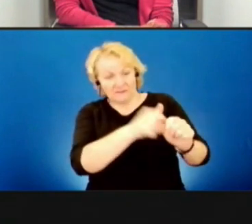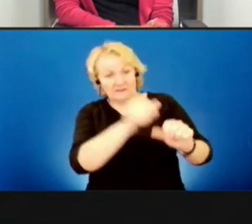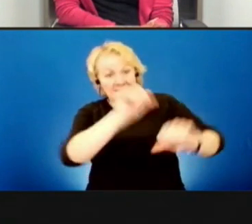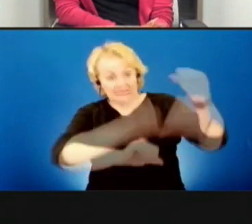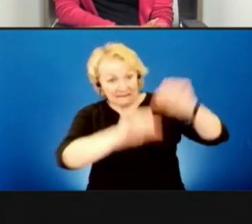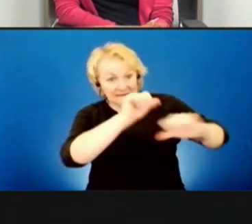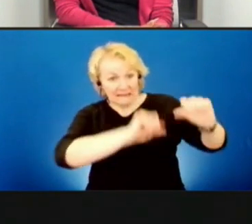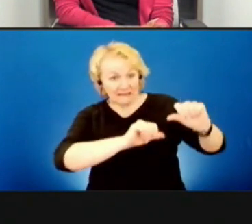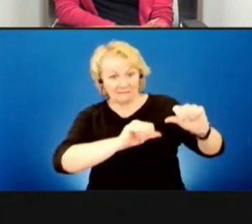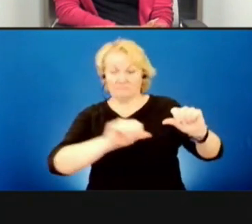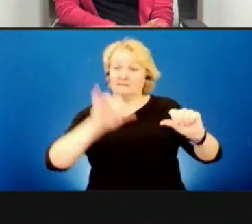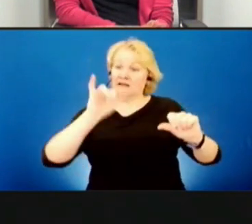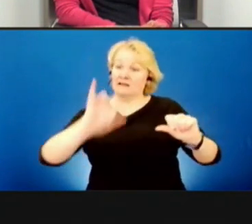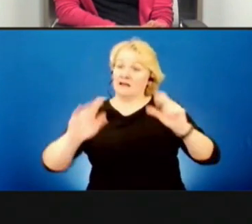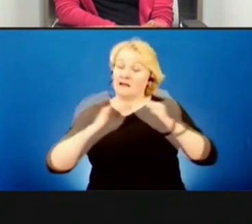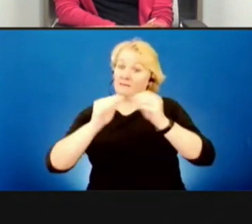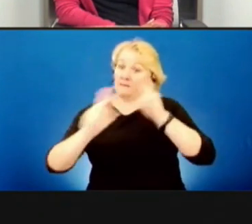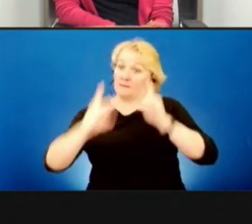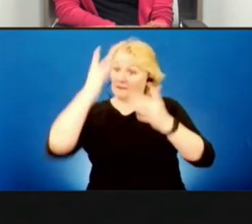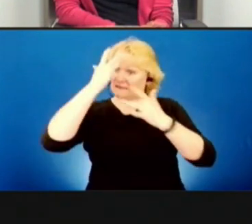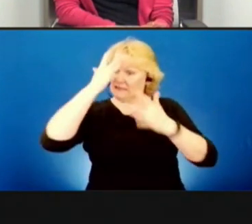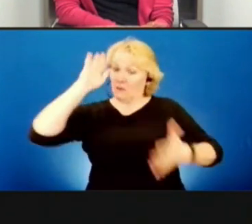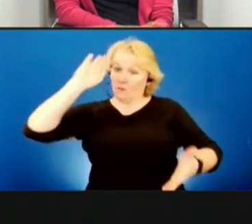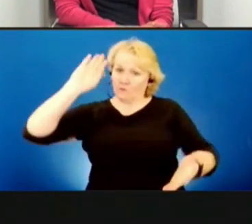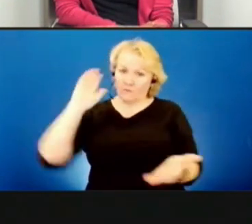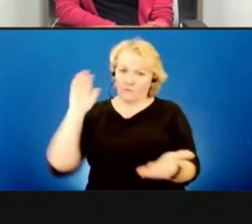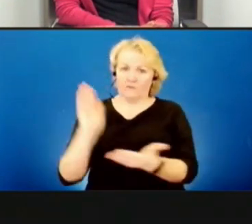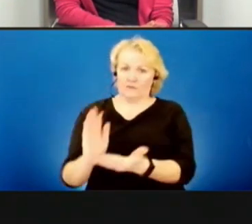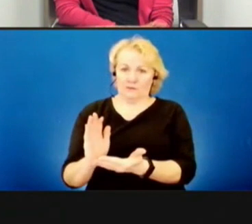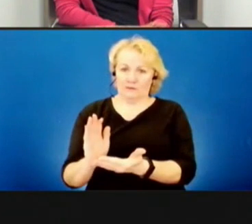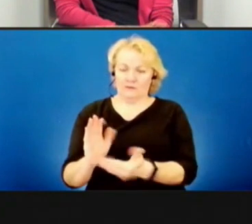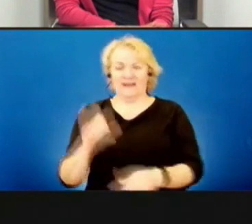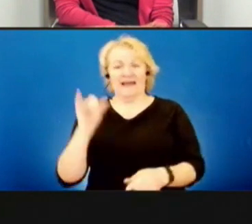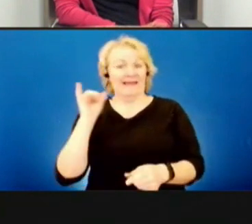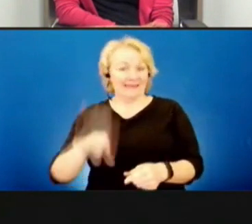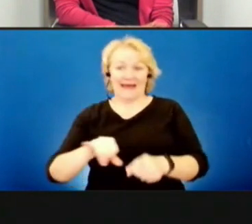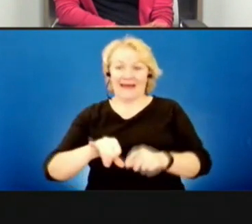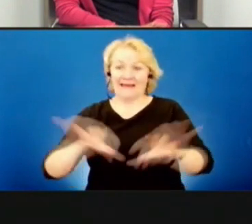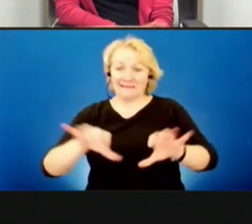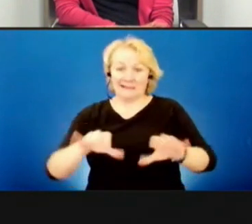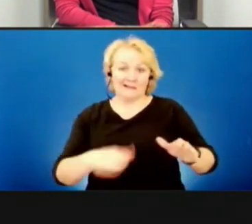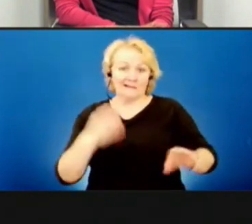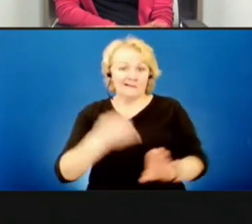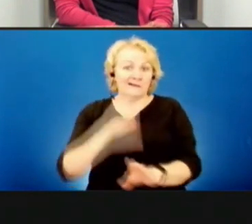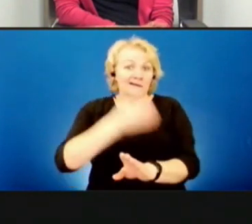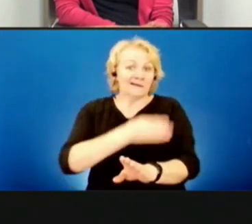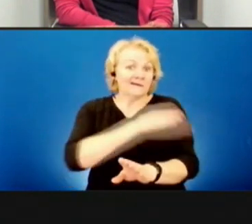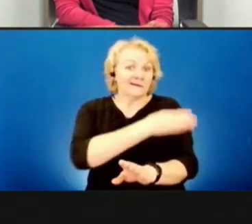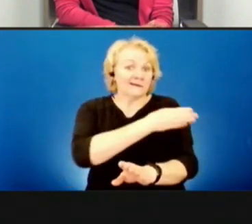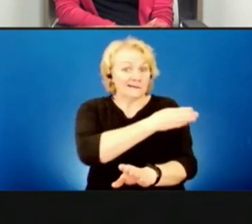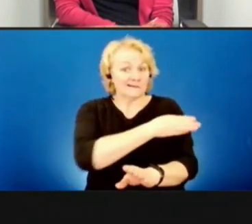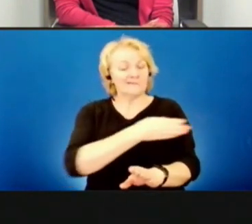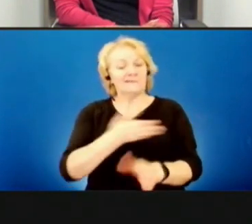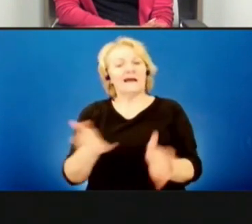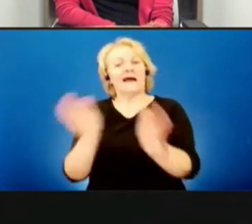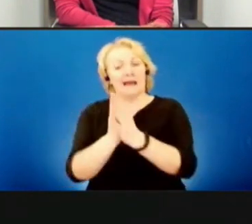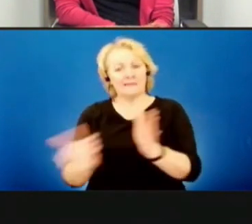decrease the number of cases. And that's what we've done before, and that's what we're calling for right